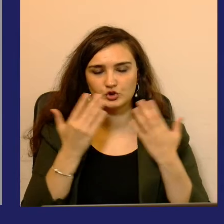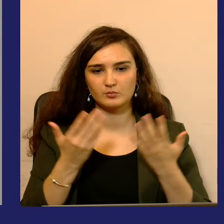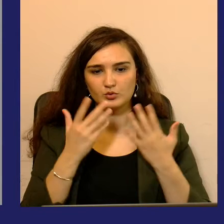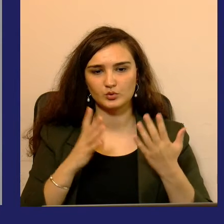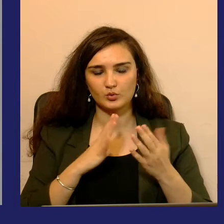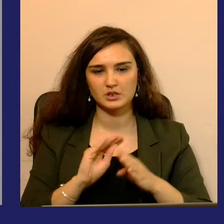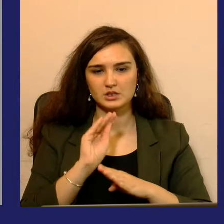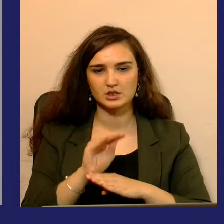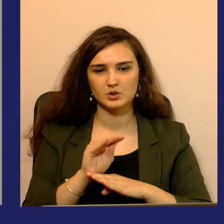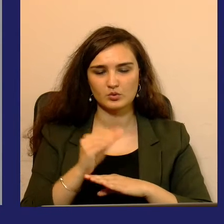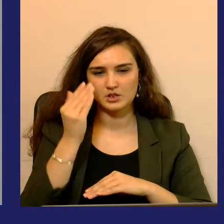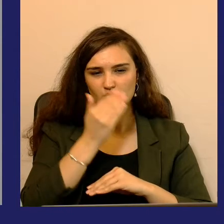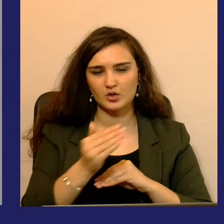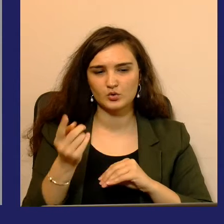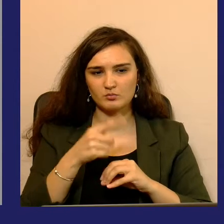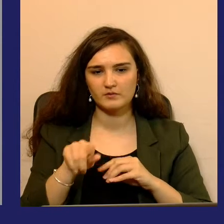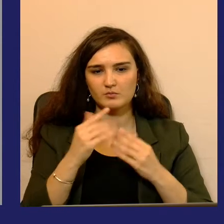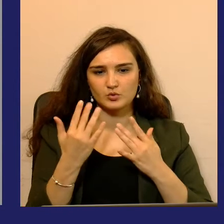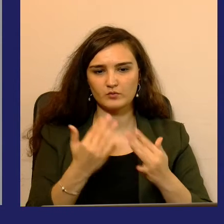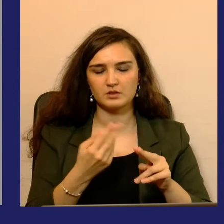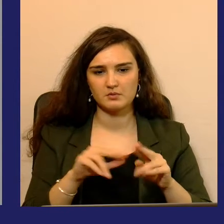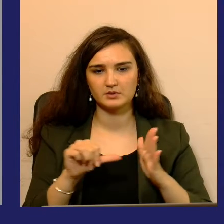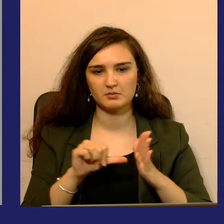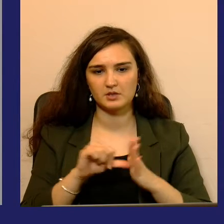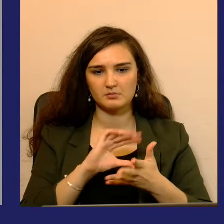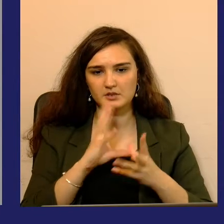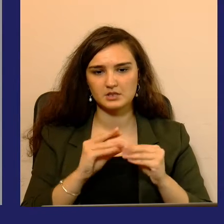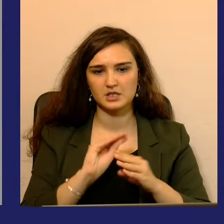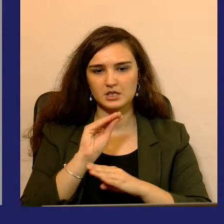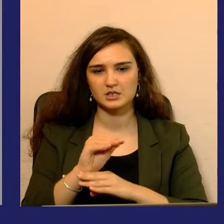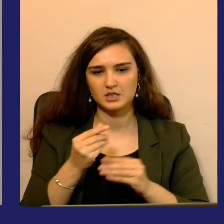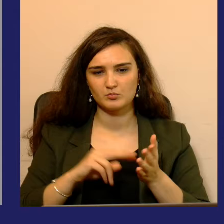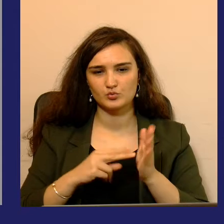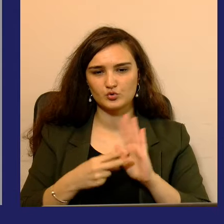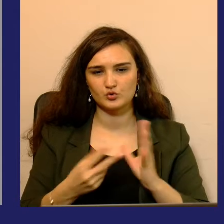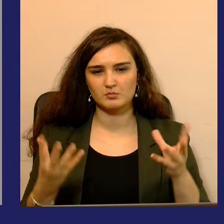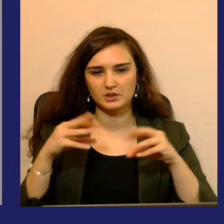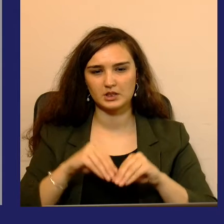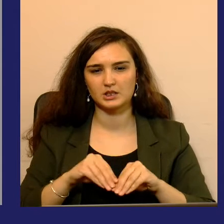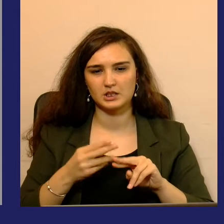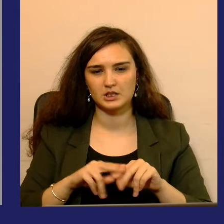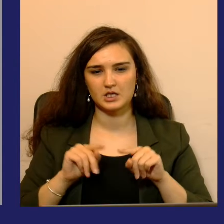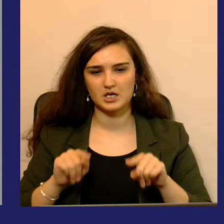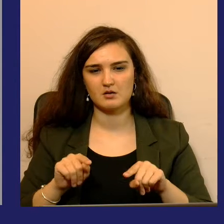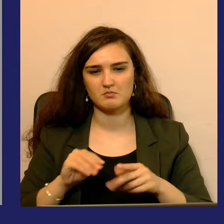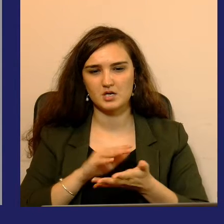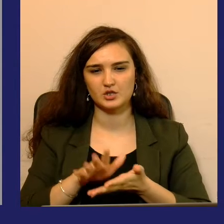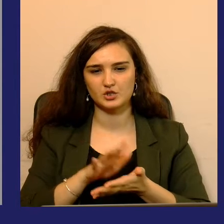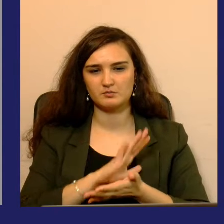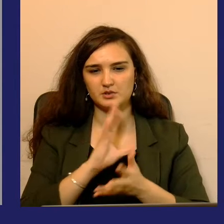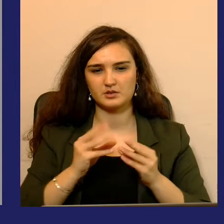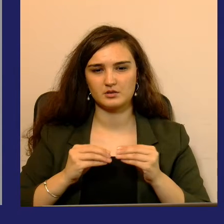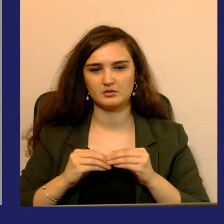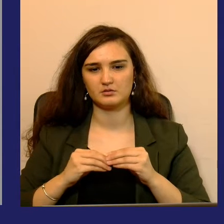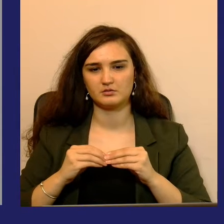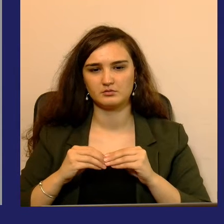budgetary spending for the purpose has contributed to risk of misuse of public resources. Because